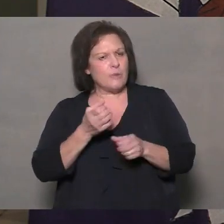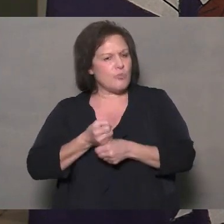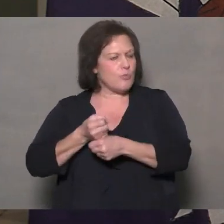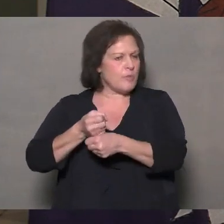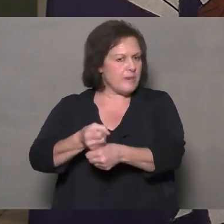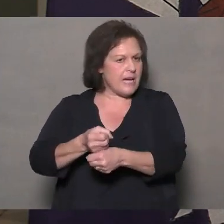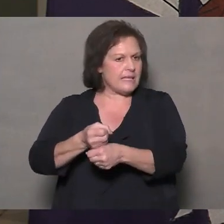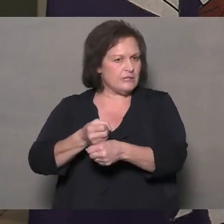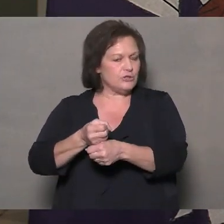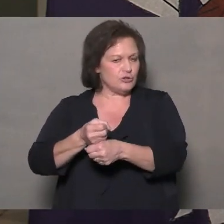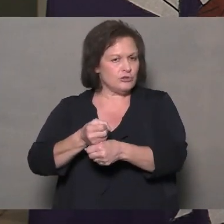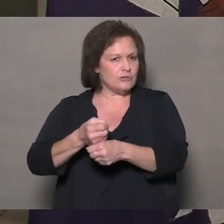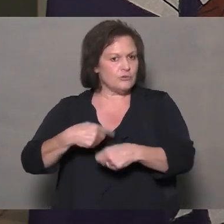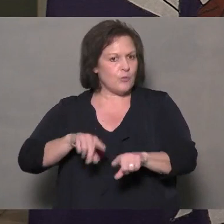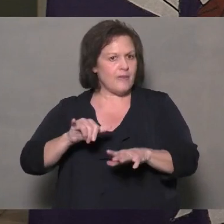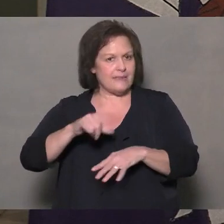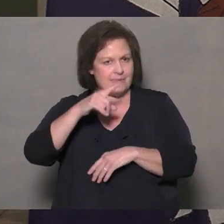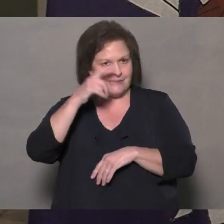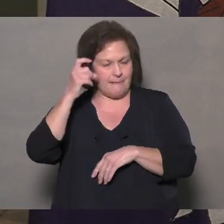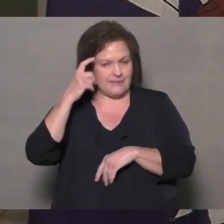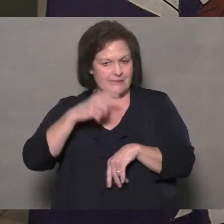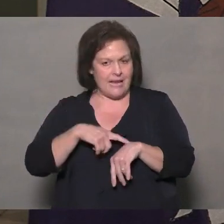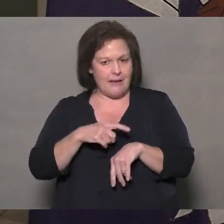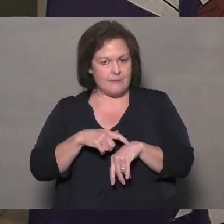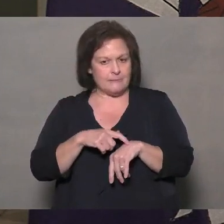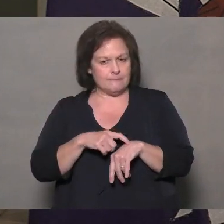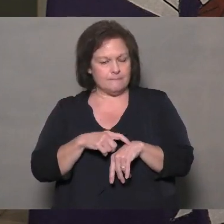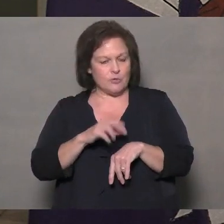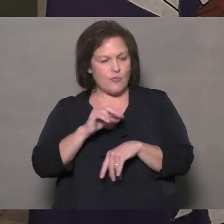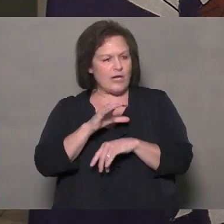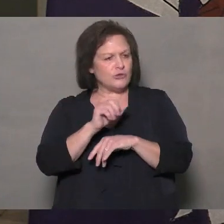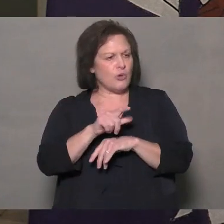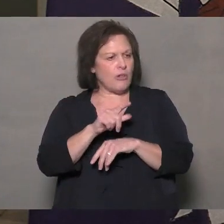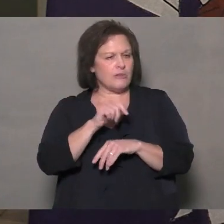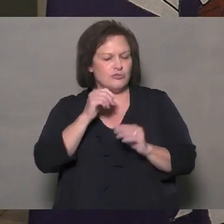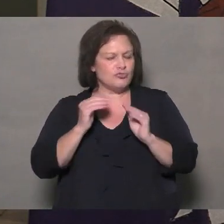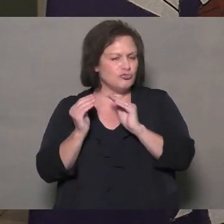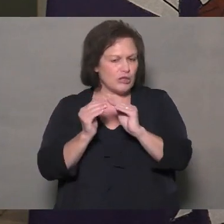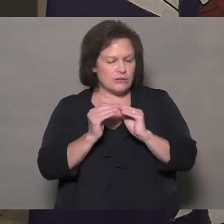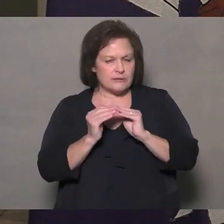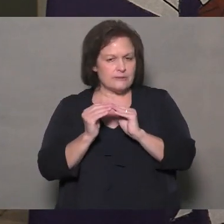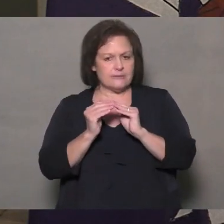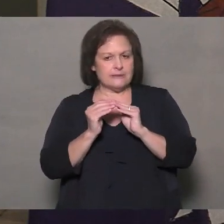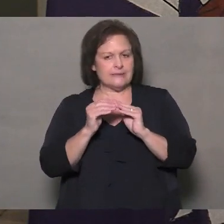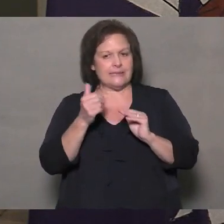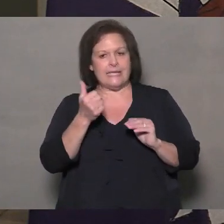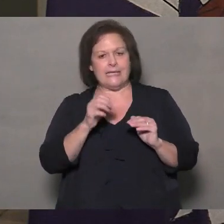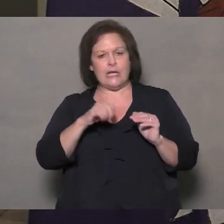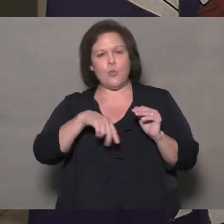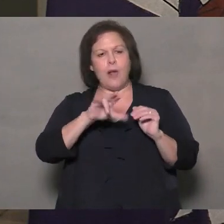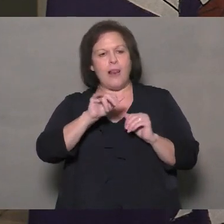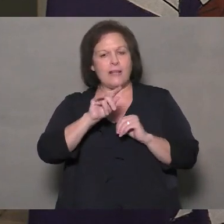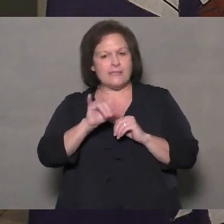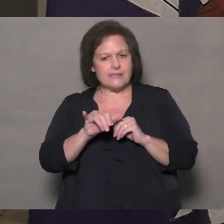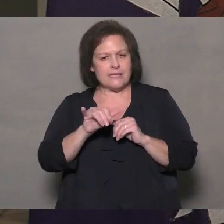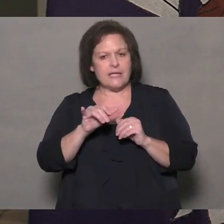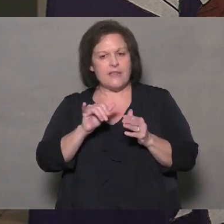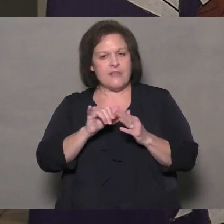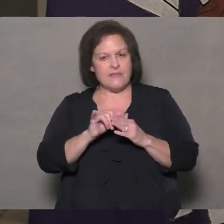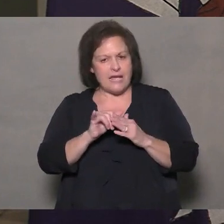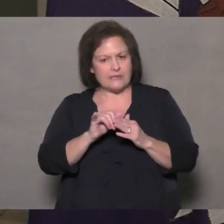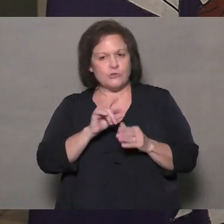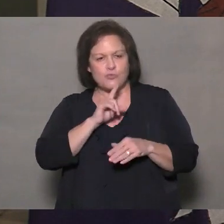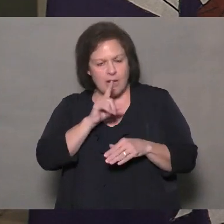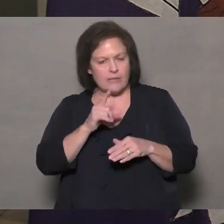our country this summer. Racial injustice and inequality are a